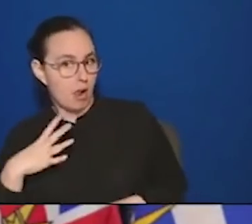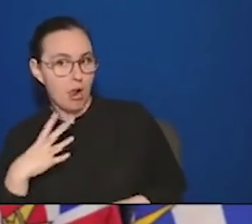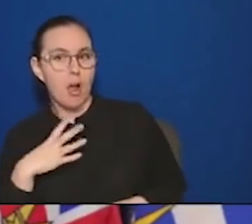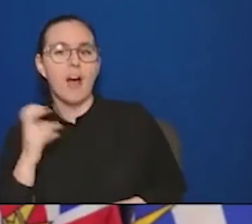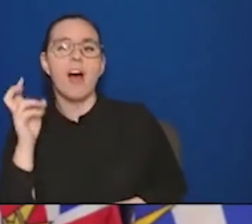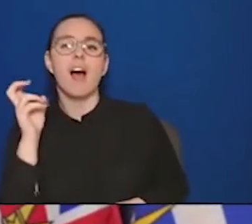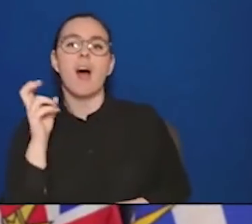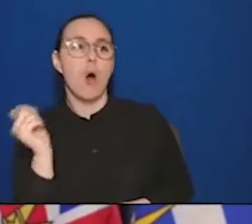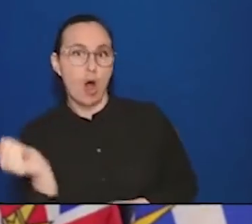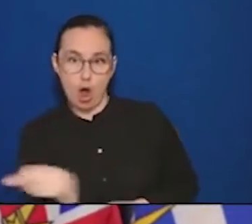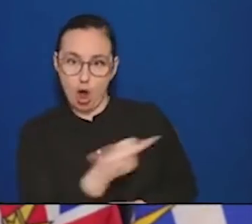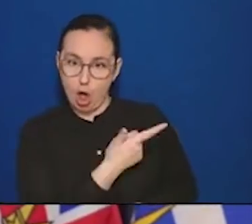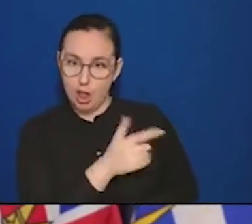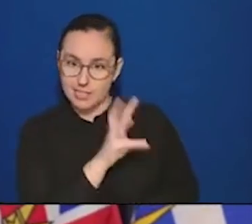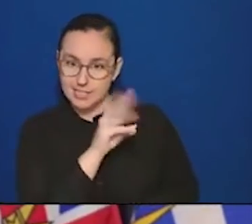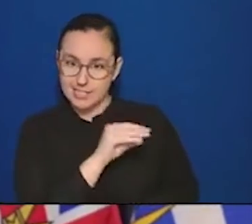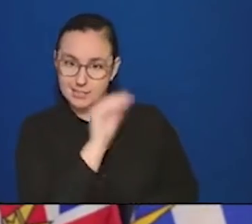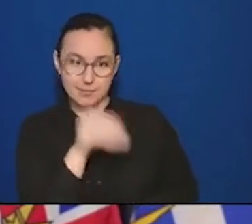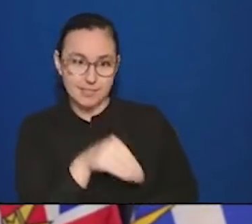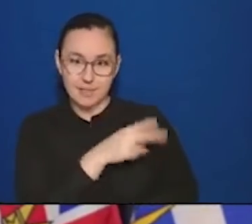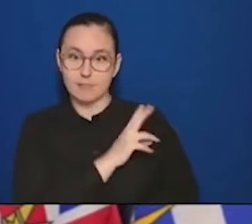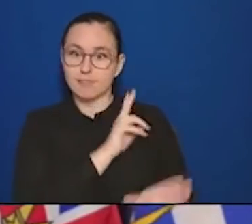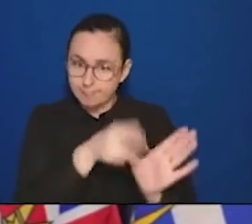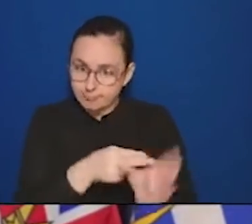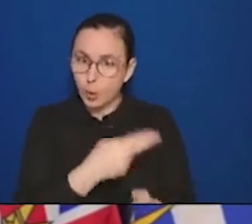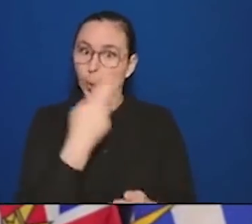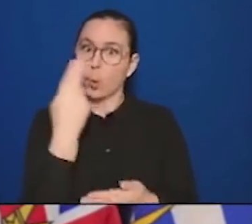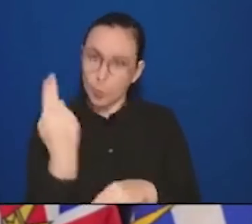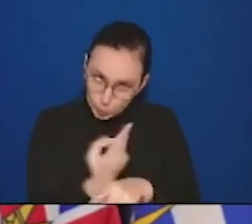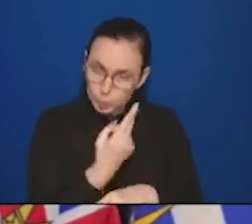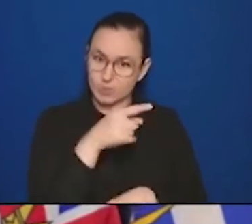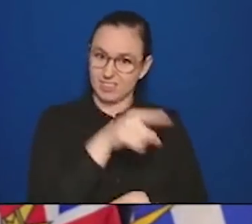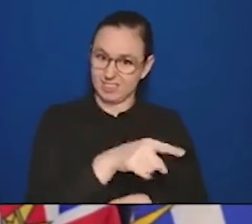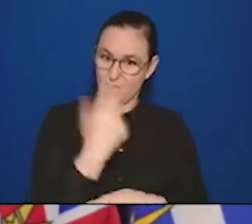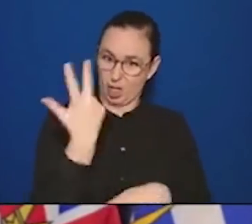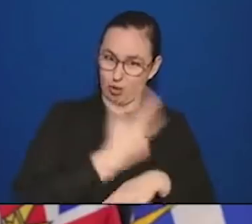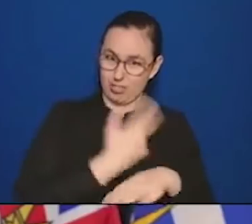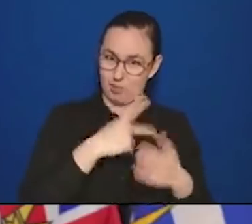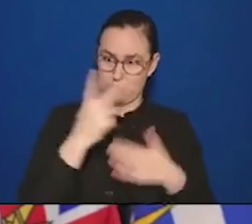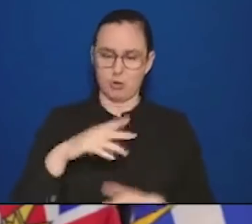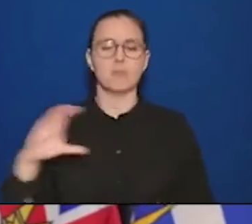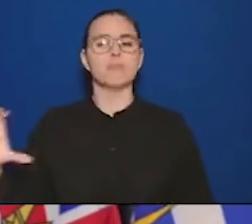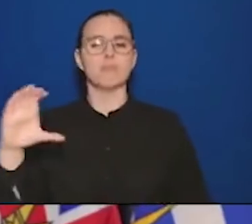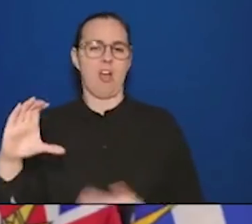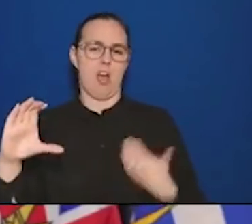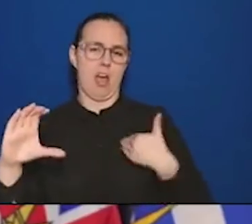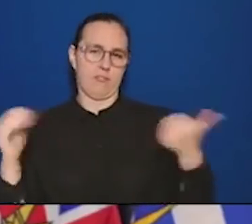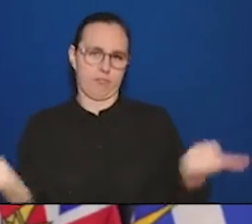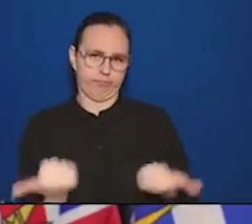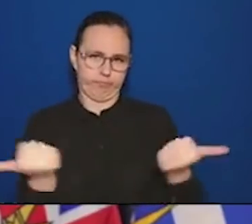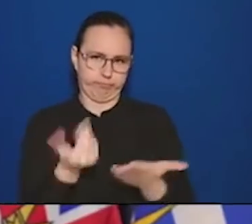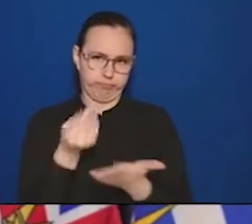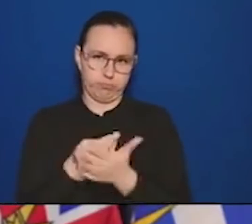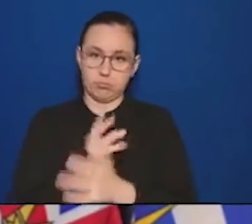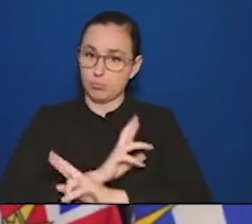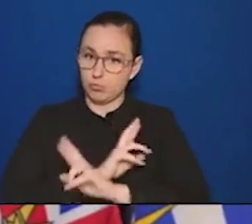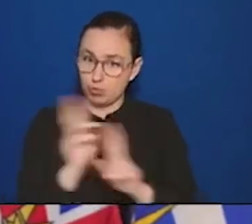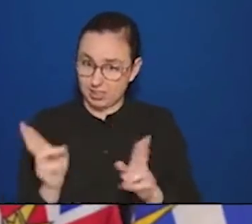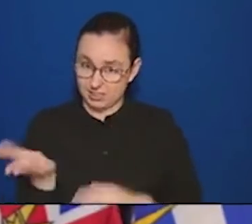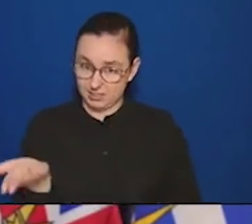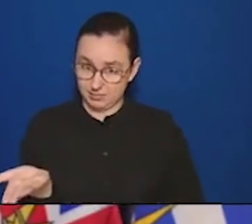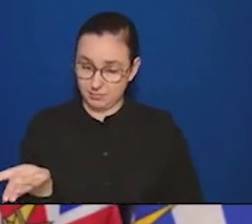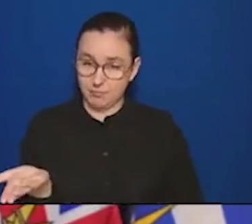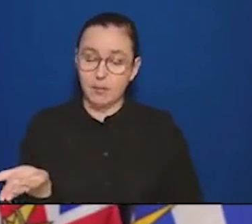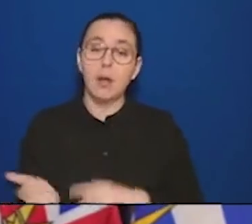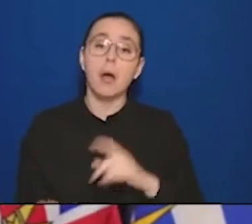60% utilize all 3 days, then there will be a sufficient money and resources available to them. But our experience